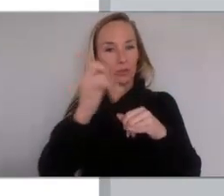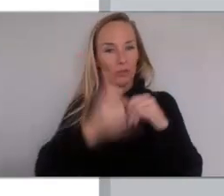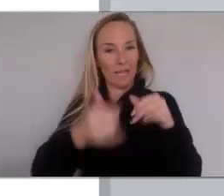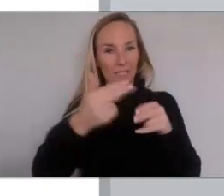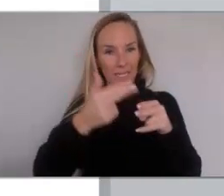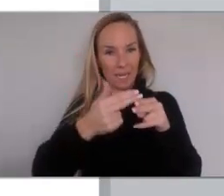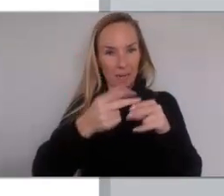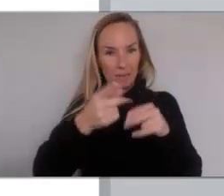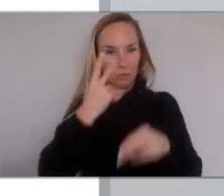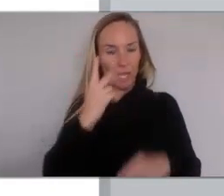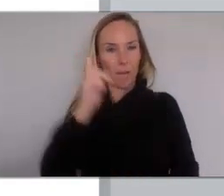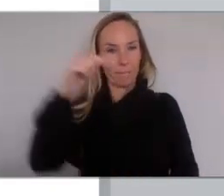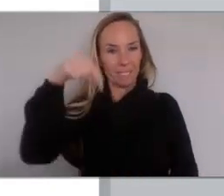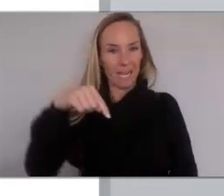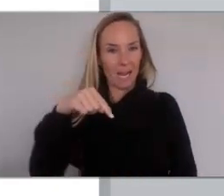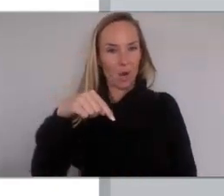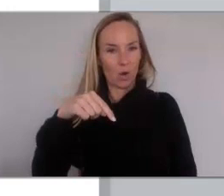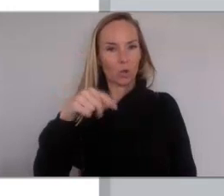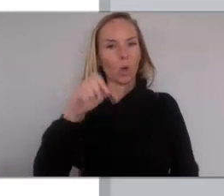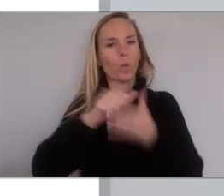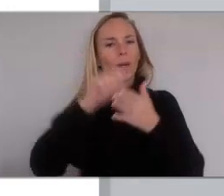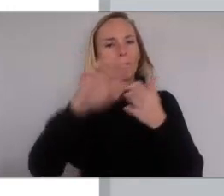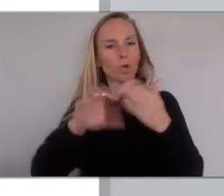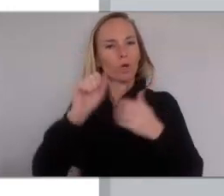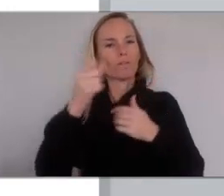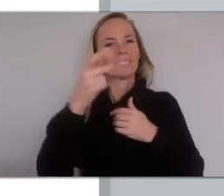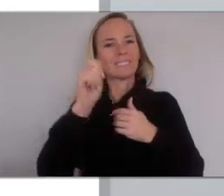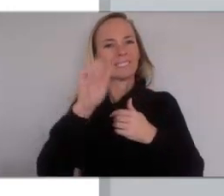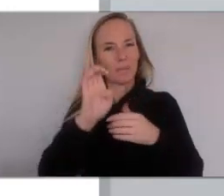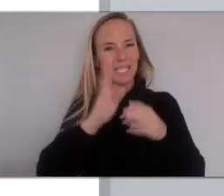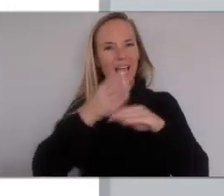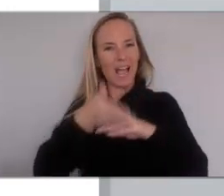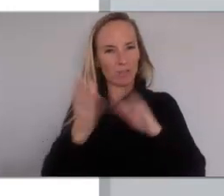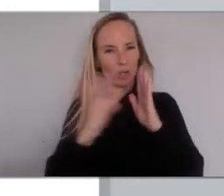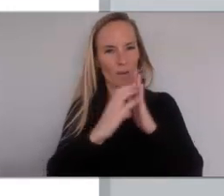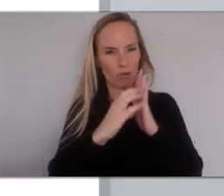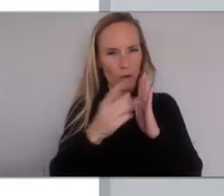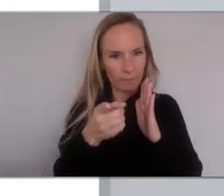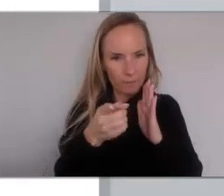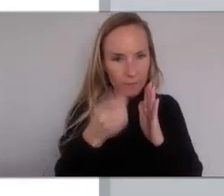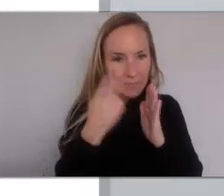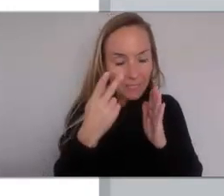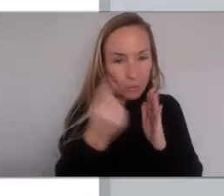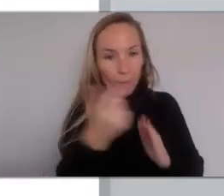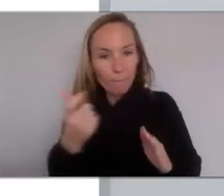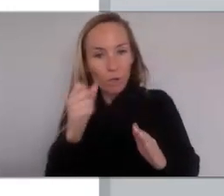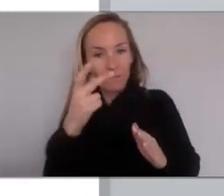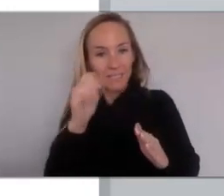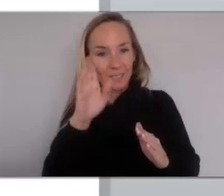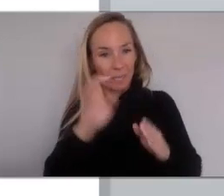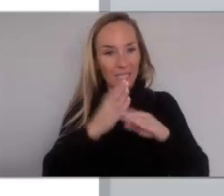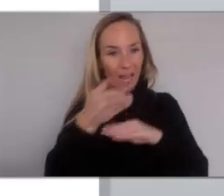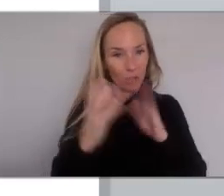this up down arrow, you go remove space after paragraph. Hit it again, remove space after